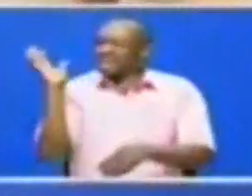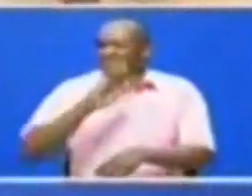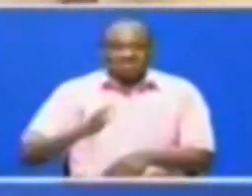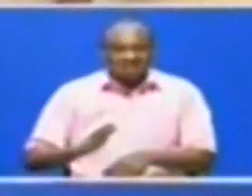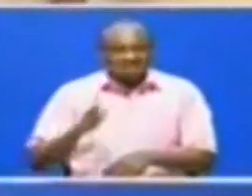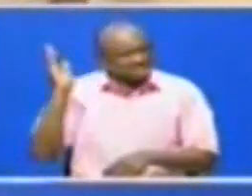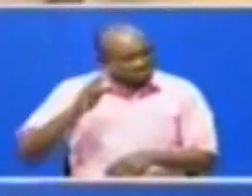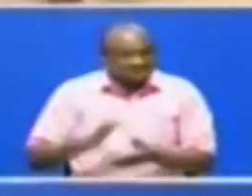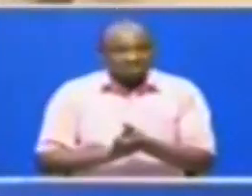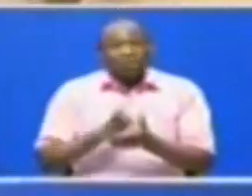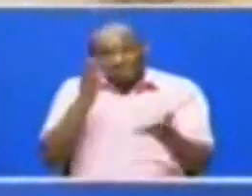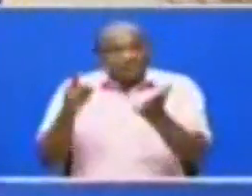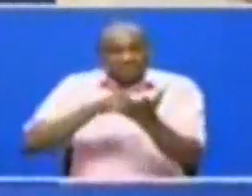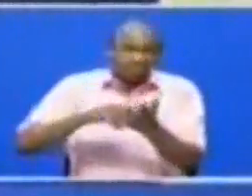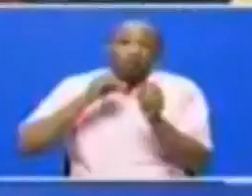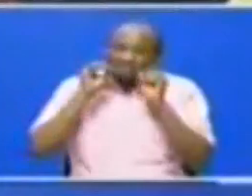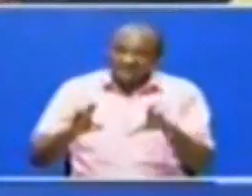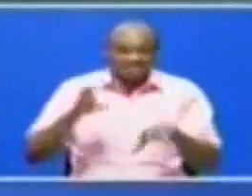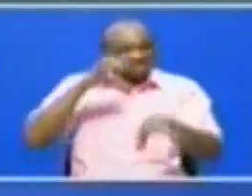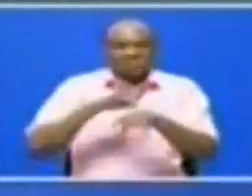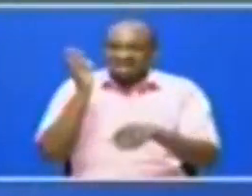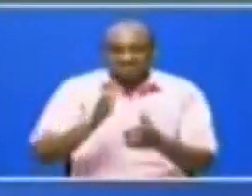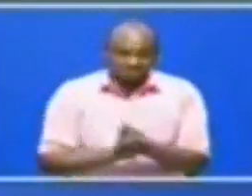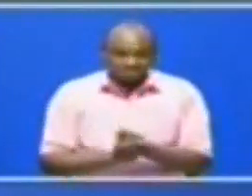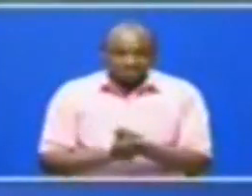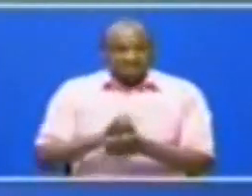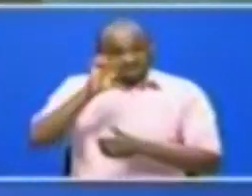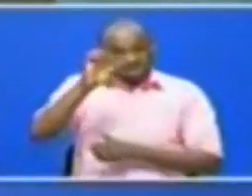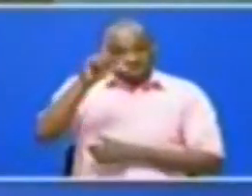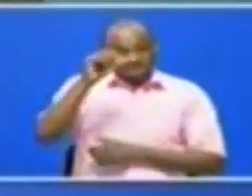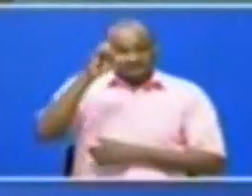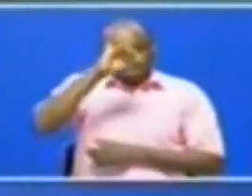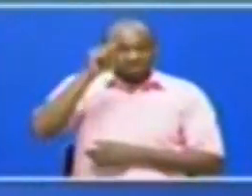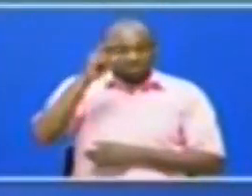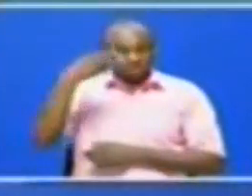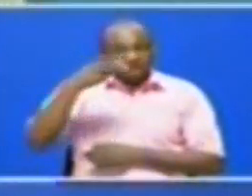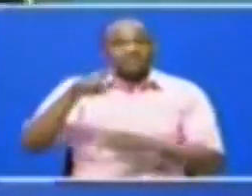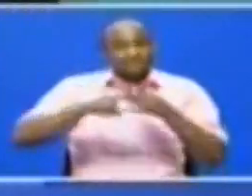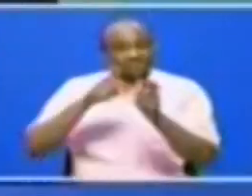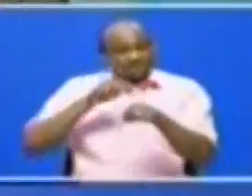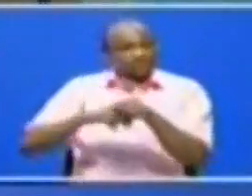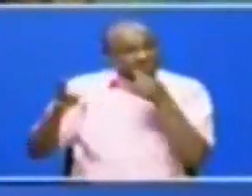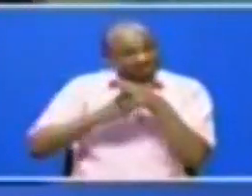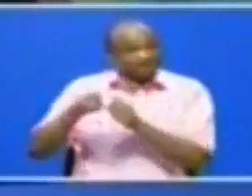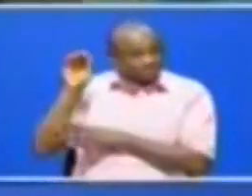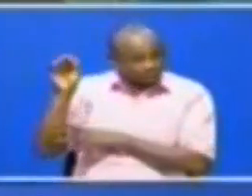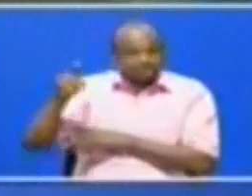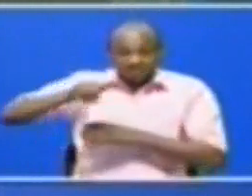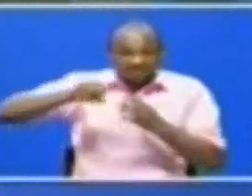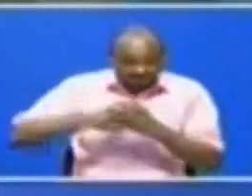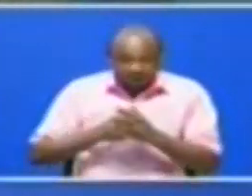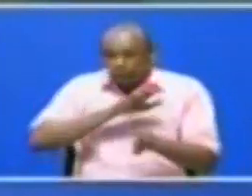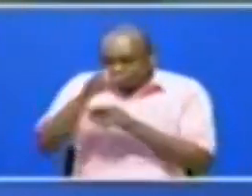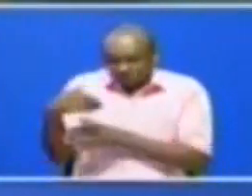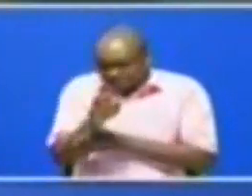na nyoka hata kama haina sumu, sijawahi kuumwa. Elijah begins his day as early as 7 a.m. where he gets to do a routine checkup on